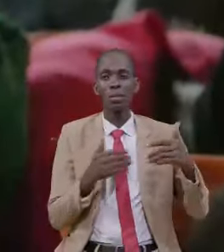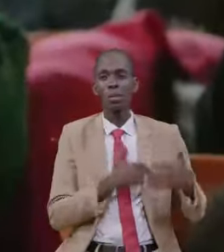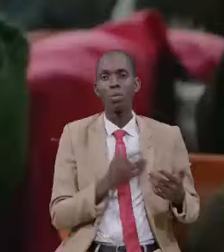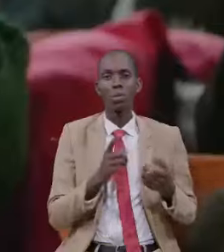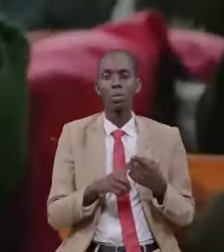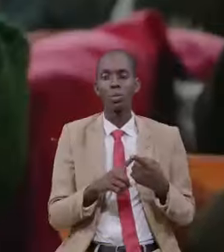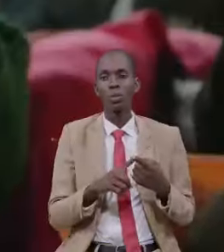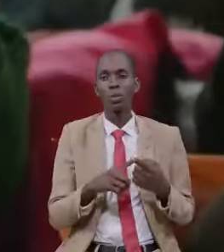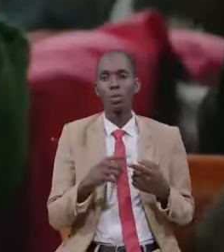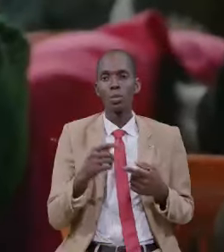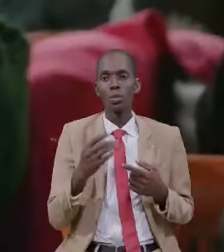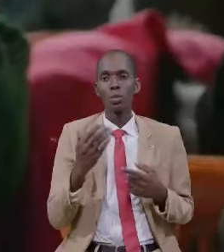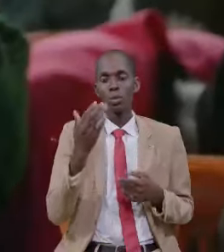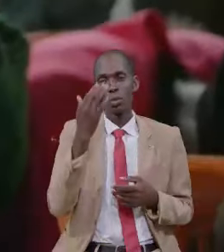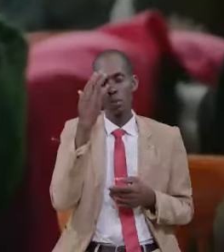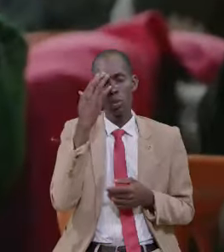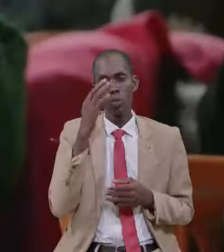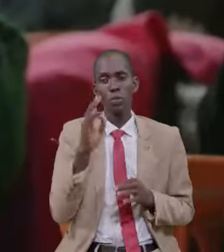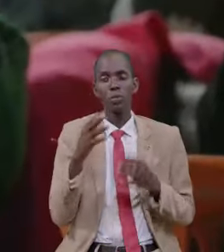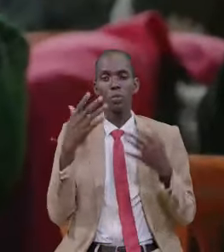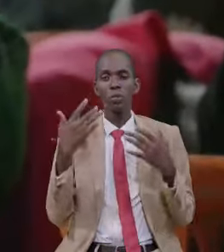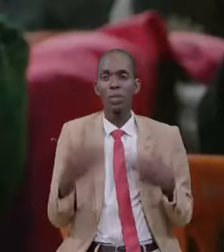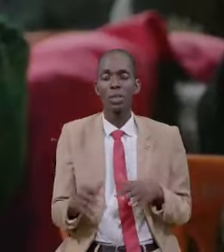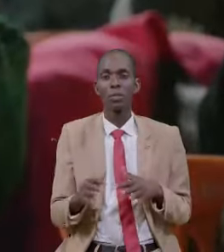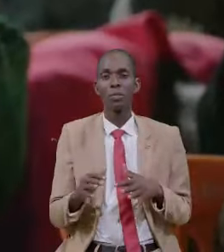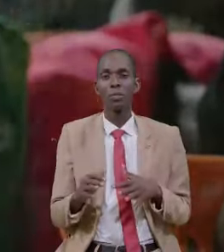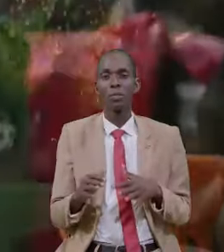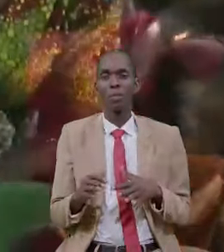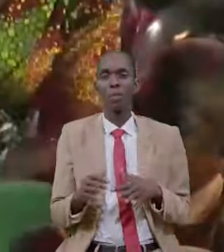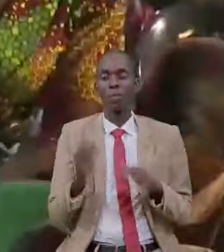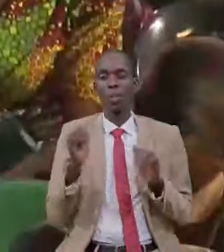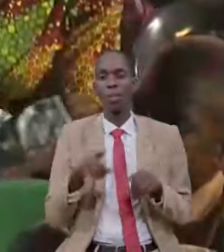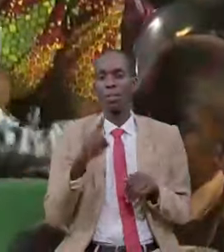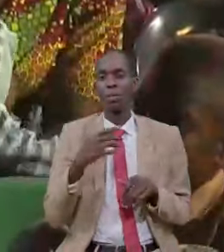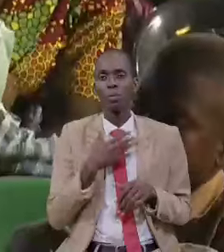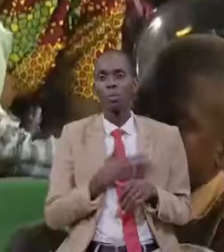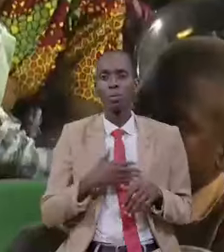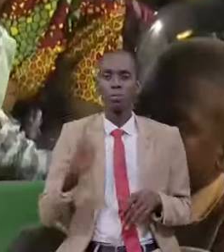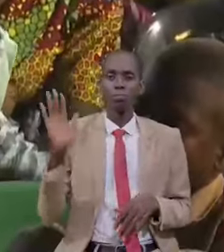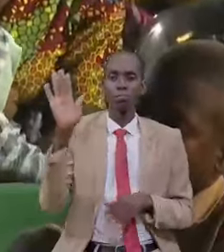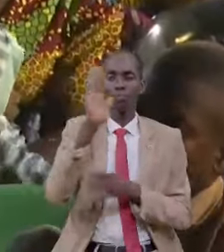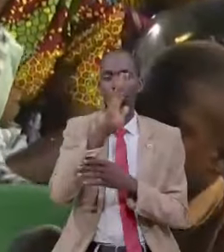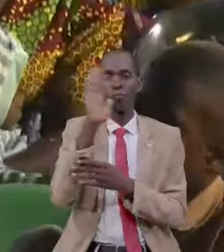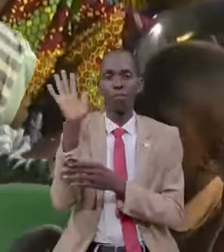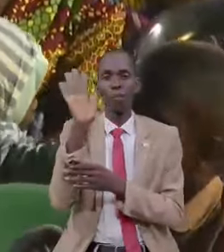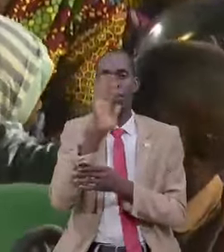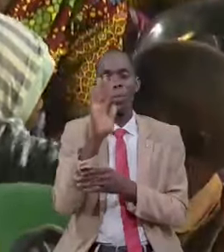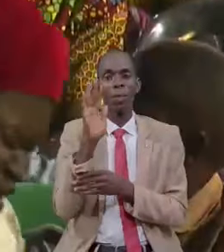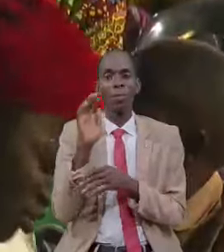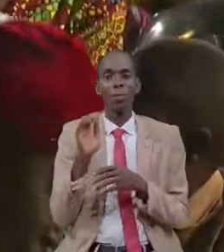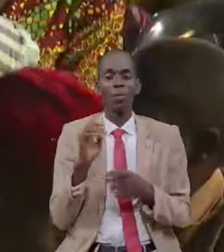side, if you are true, can you please wave at me with your flag?